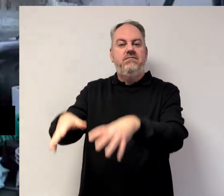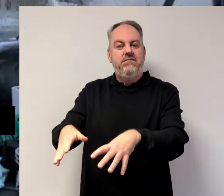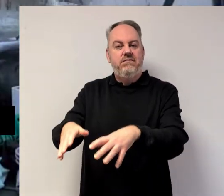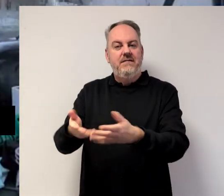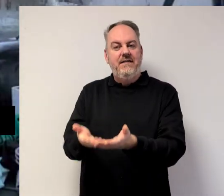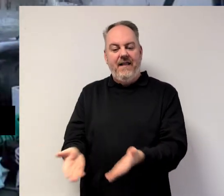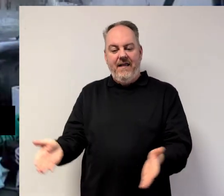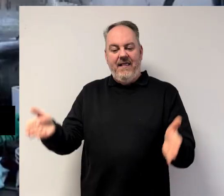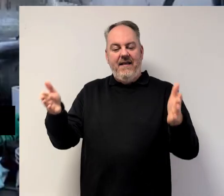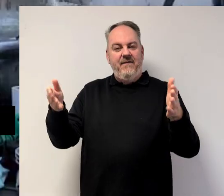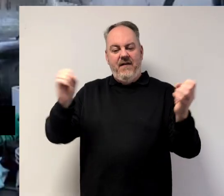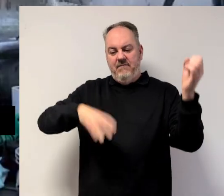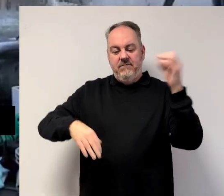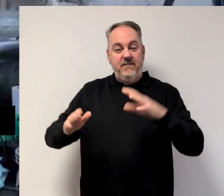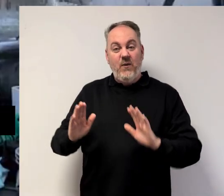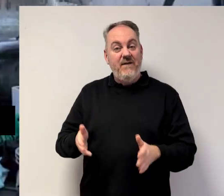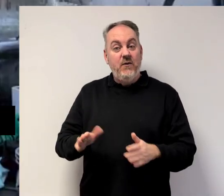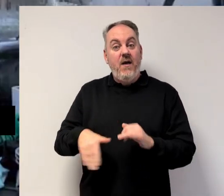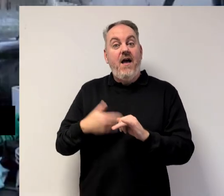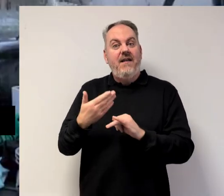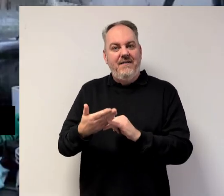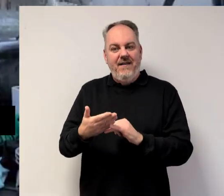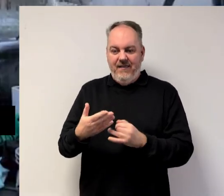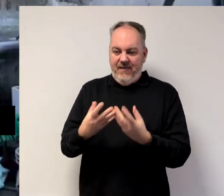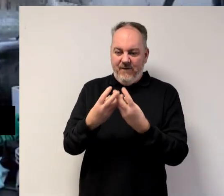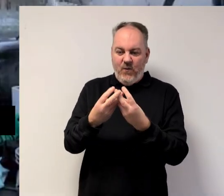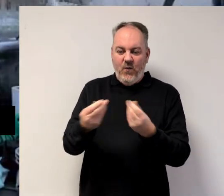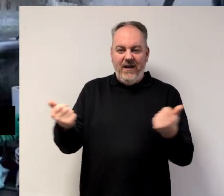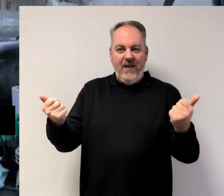So we've got our labels, we've got our plant